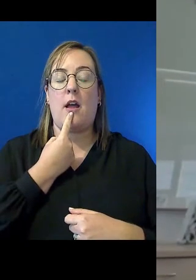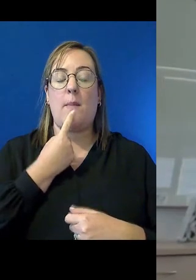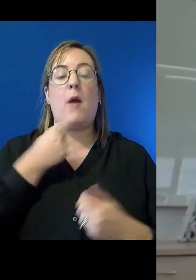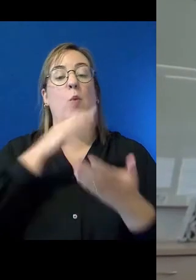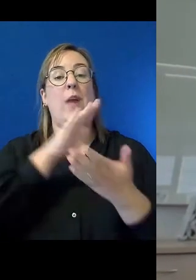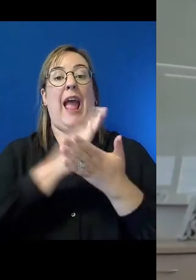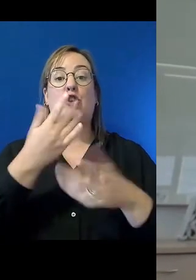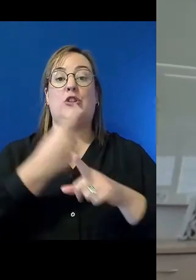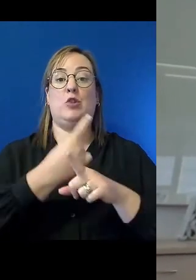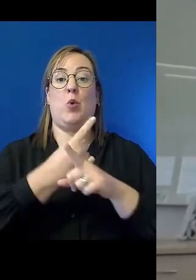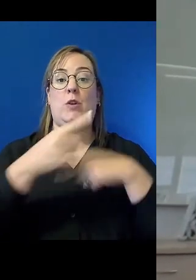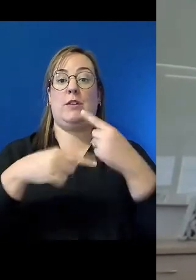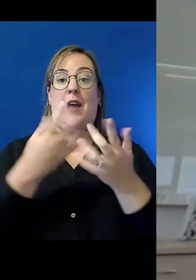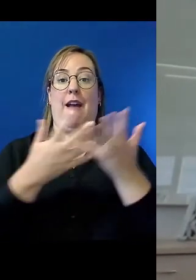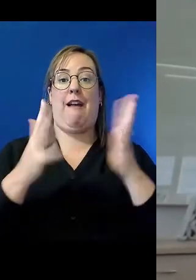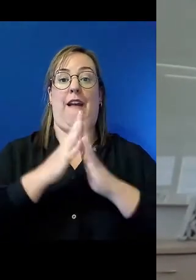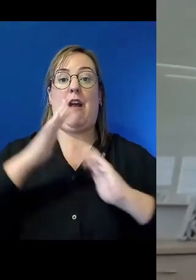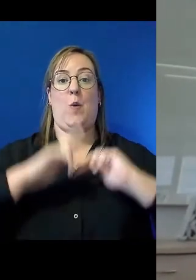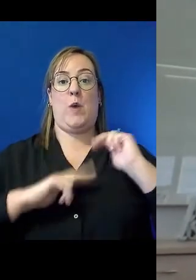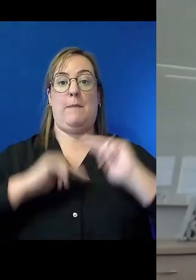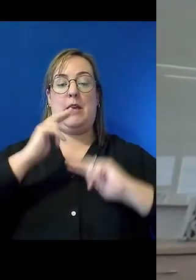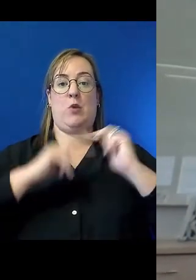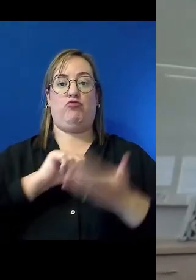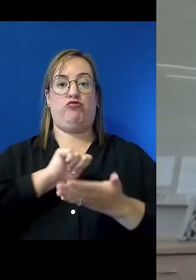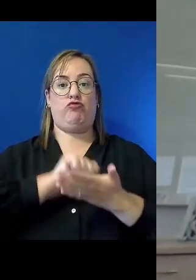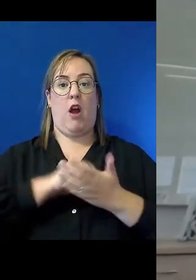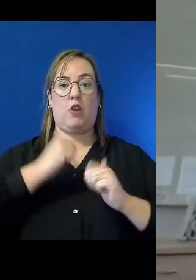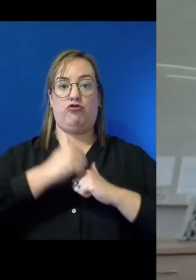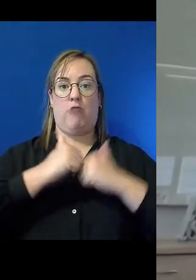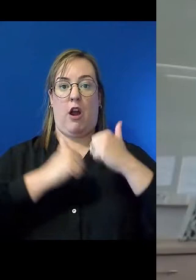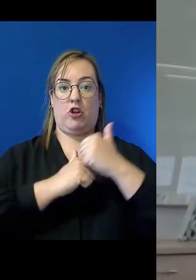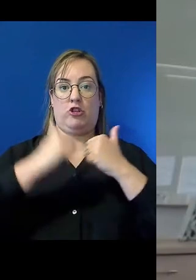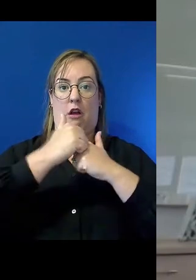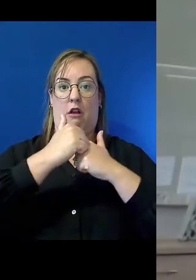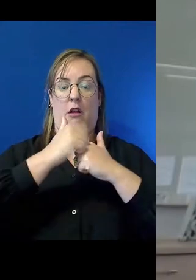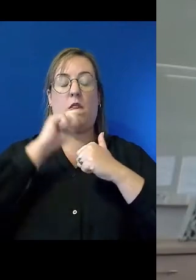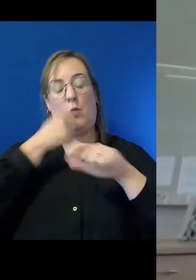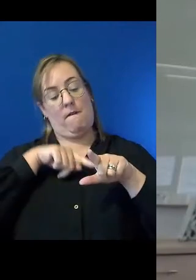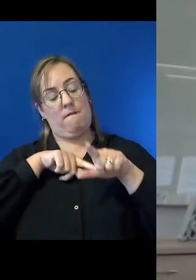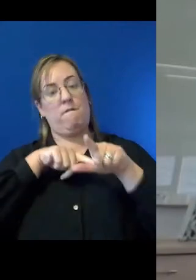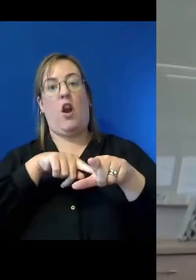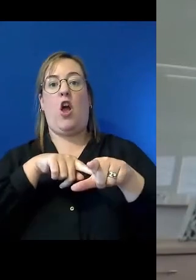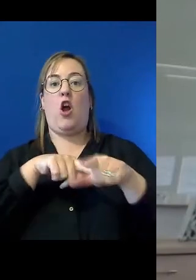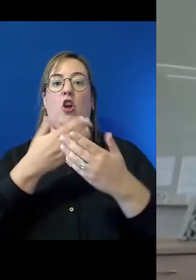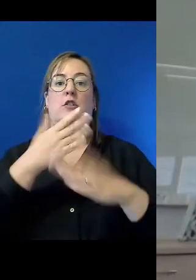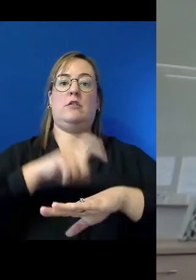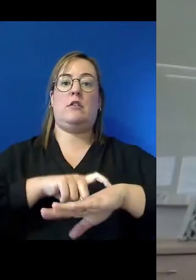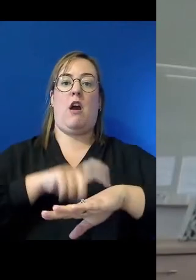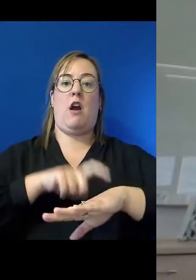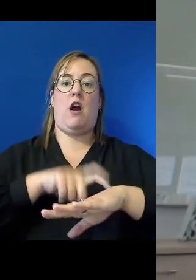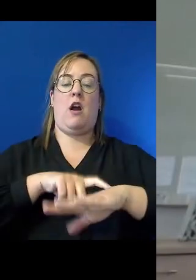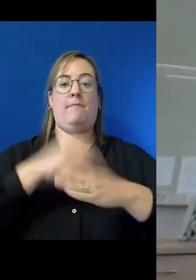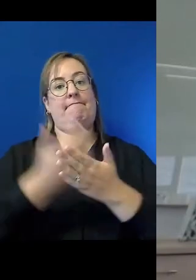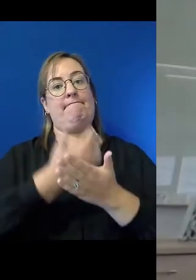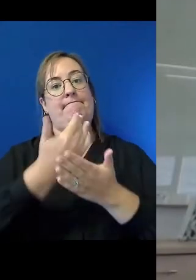build a structure that's going to stand the test of time, and how do we build a structure that's going to be